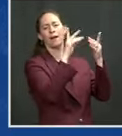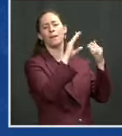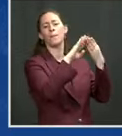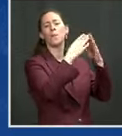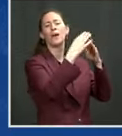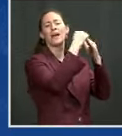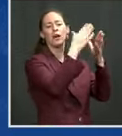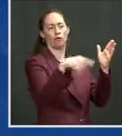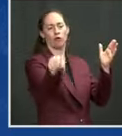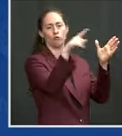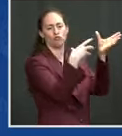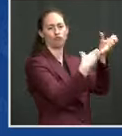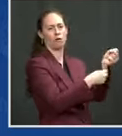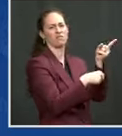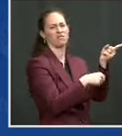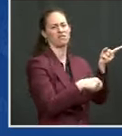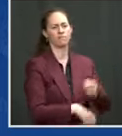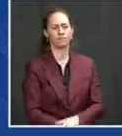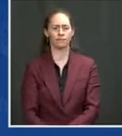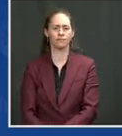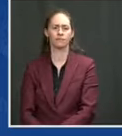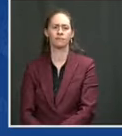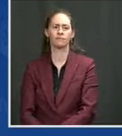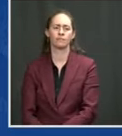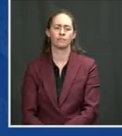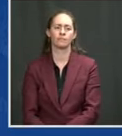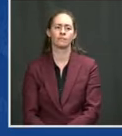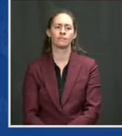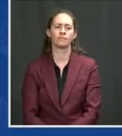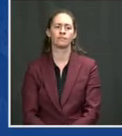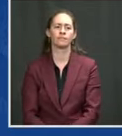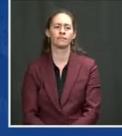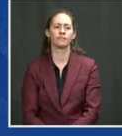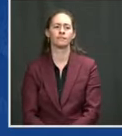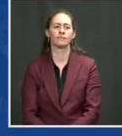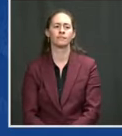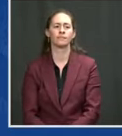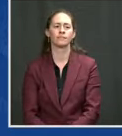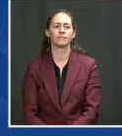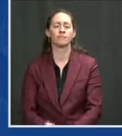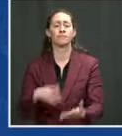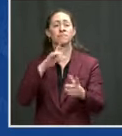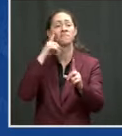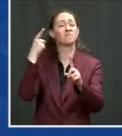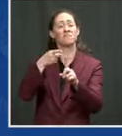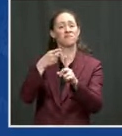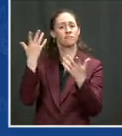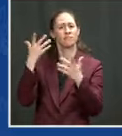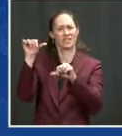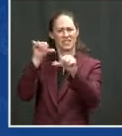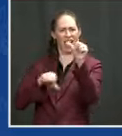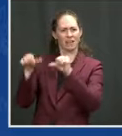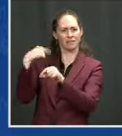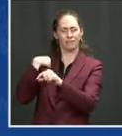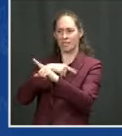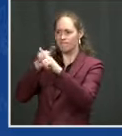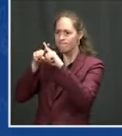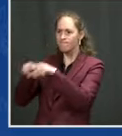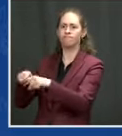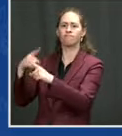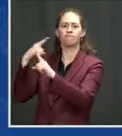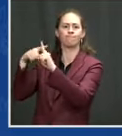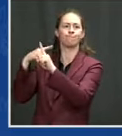can benefit from this scientific discovery, and we could all agree that's how we all together get to the other side of the pandemic.